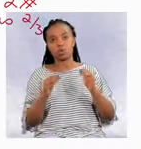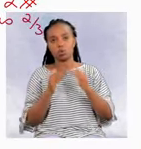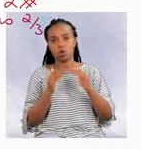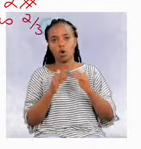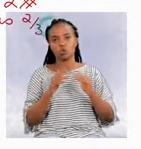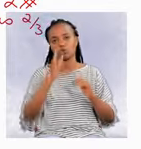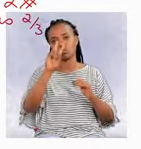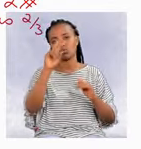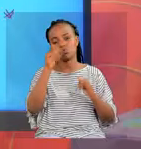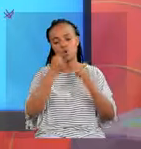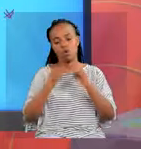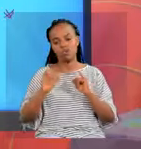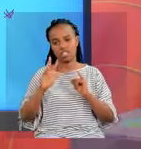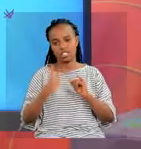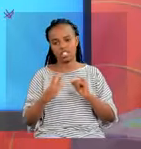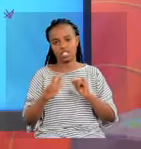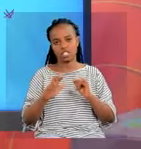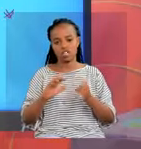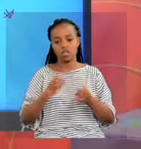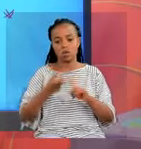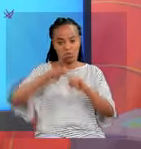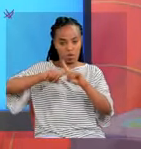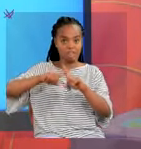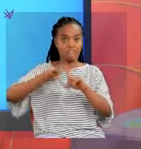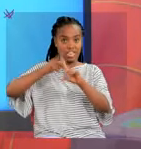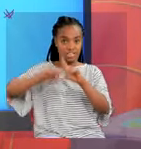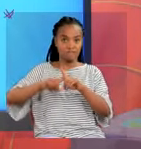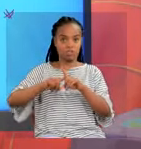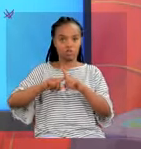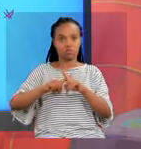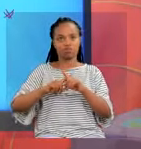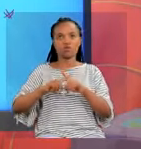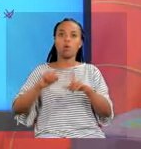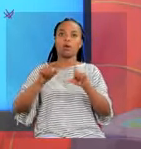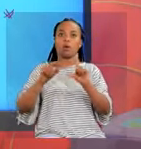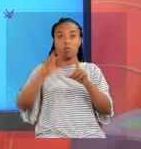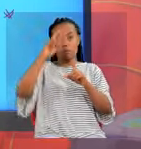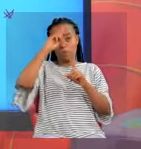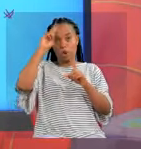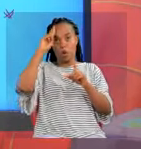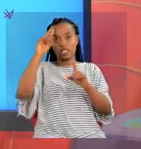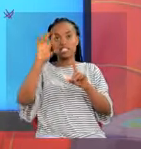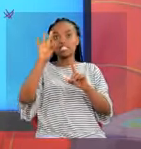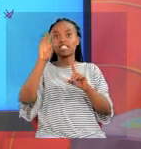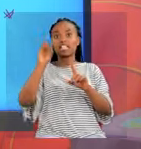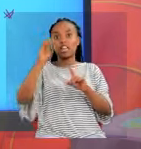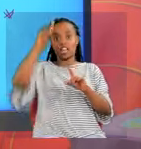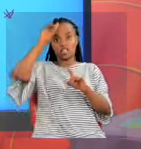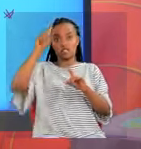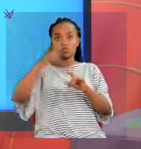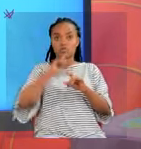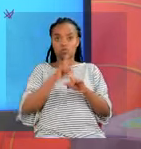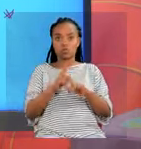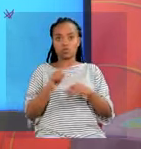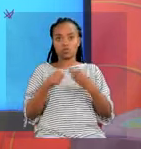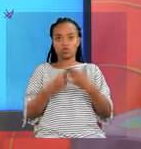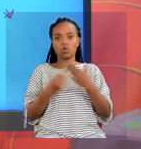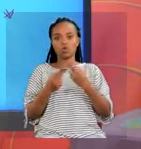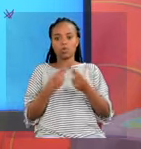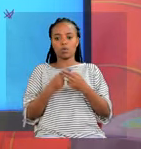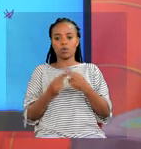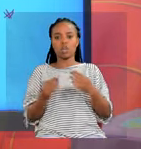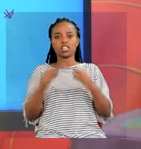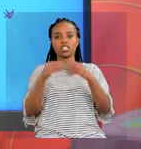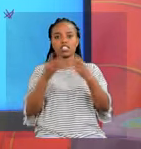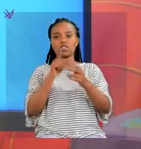over 3. The opposite reciprocal of this one, since they are perpendicular, the product gives you minus 1. Now